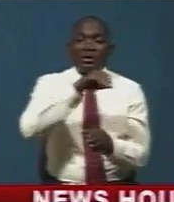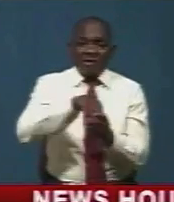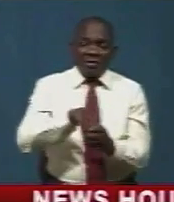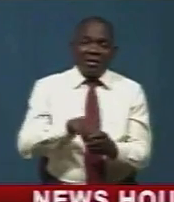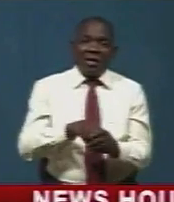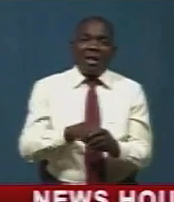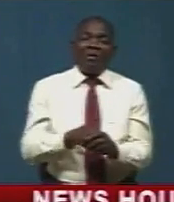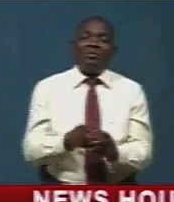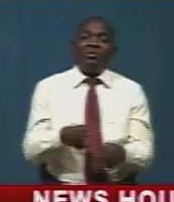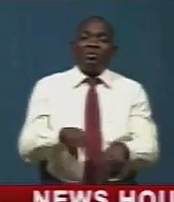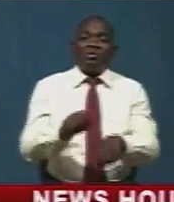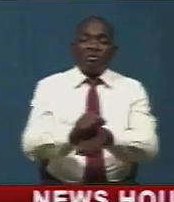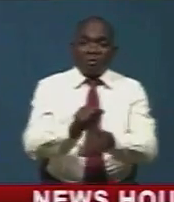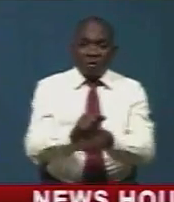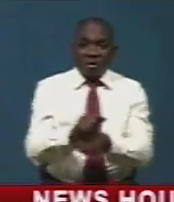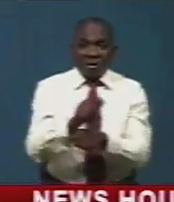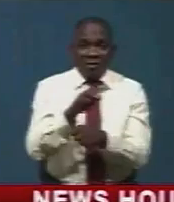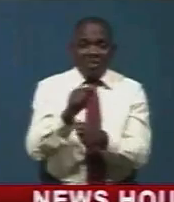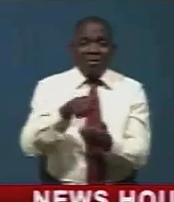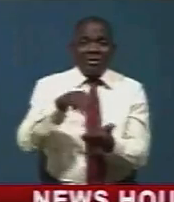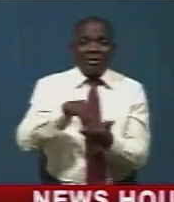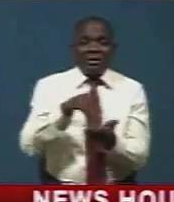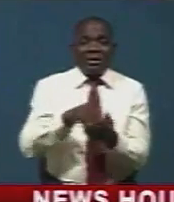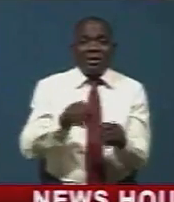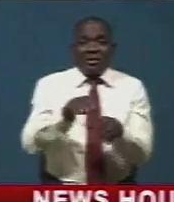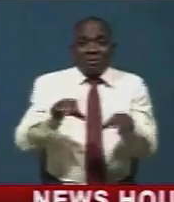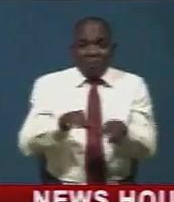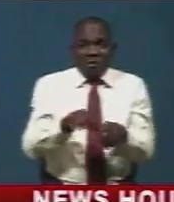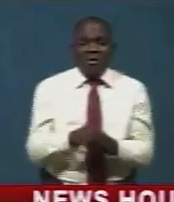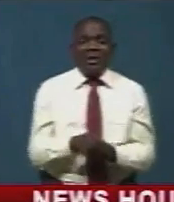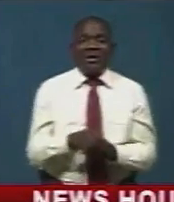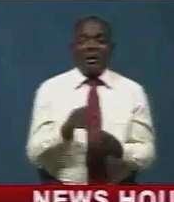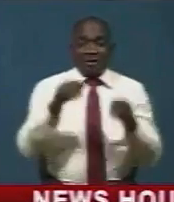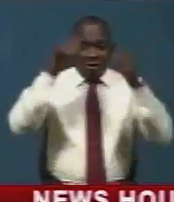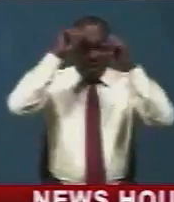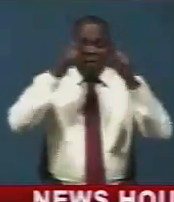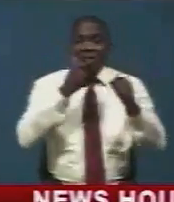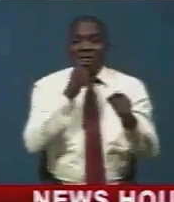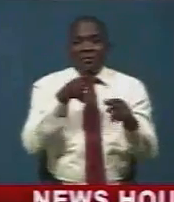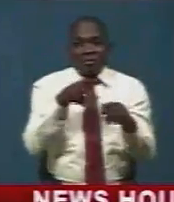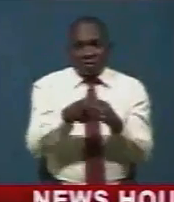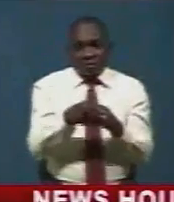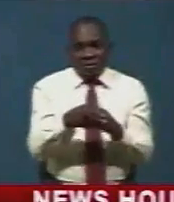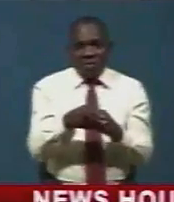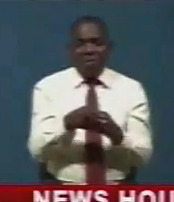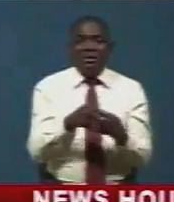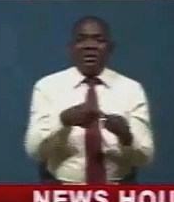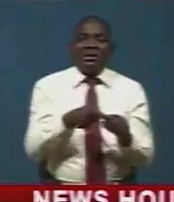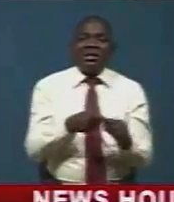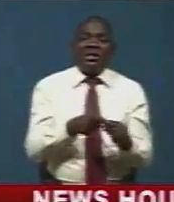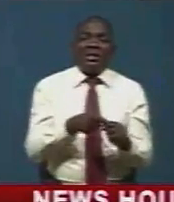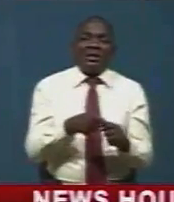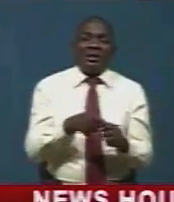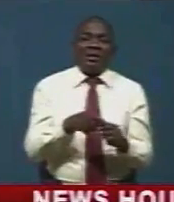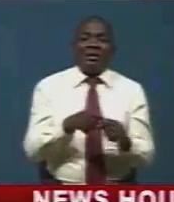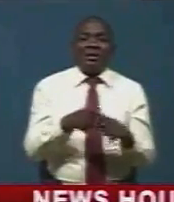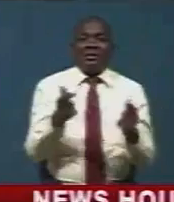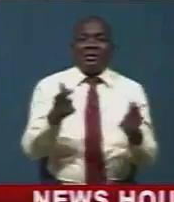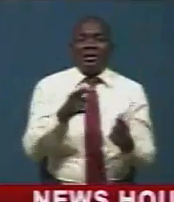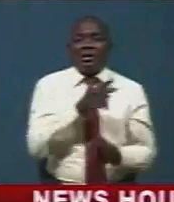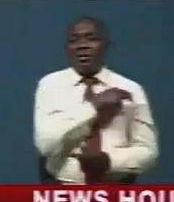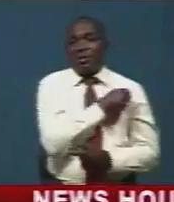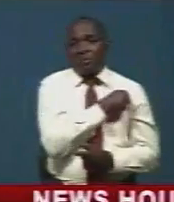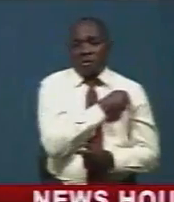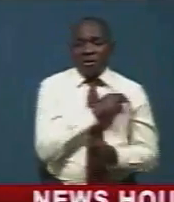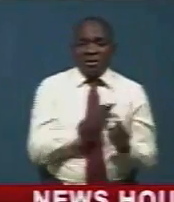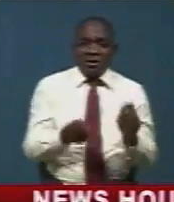Highway. In the Tema Central constituency, the president cut the sword for the upgrade of the Tema General Hospital into